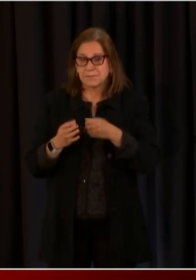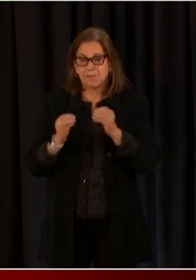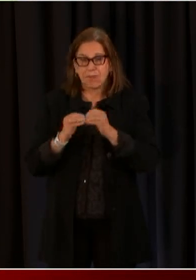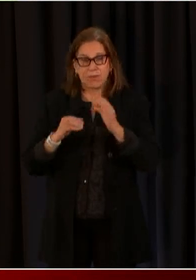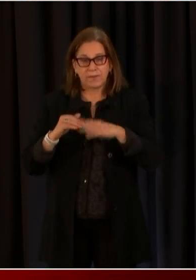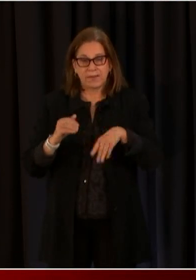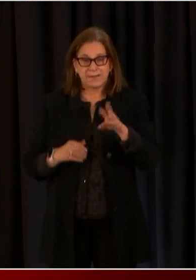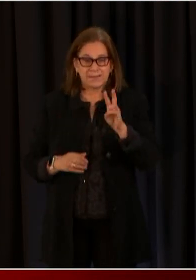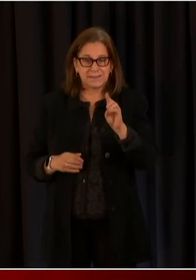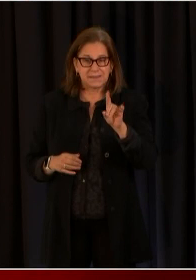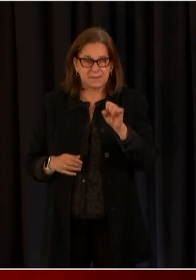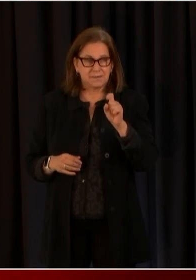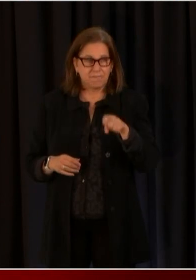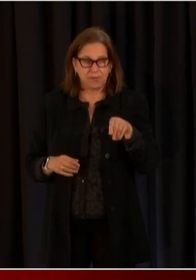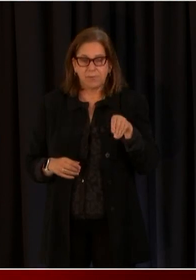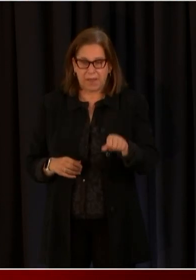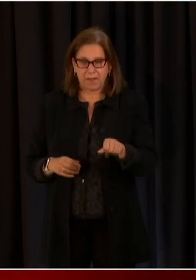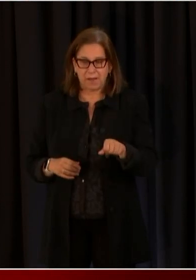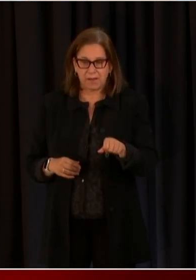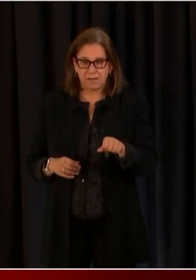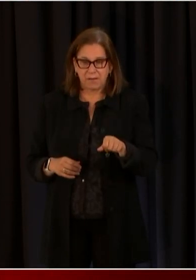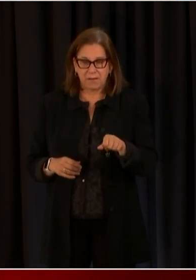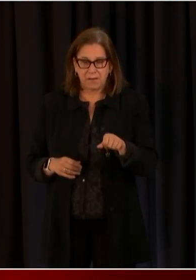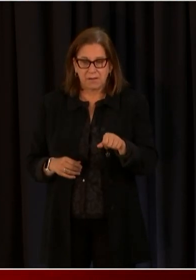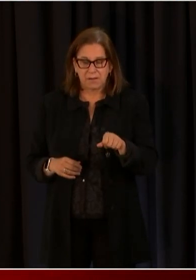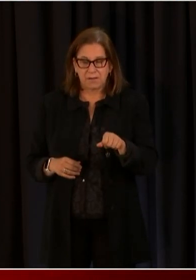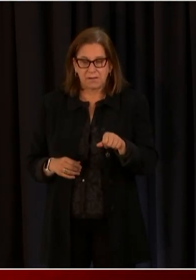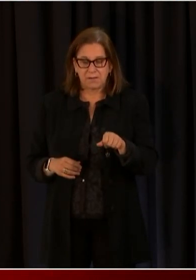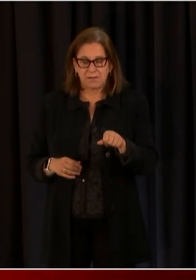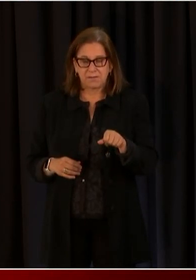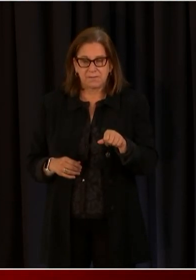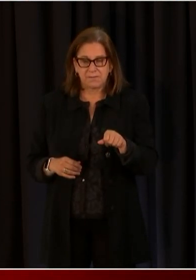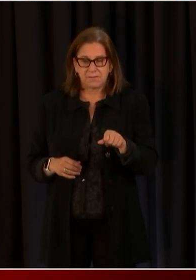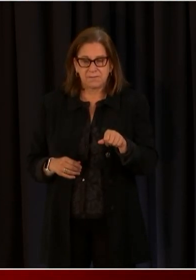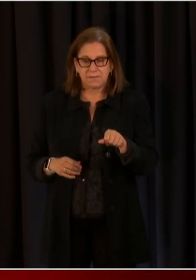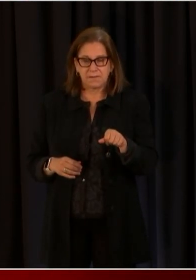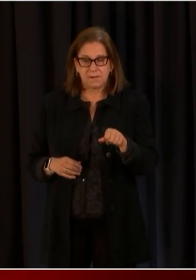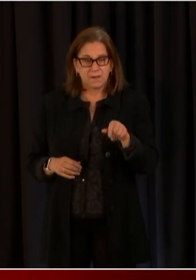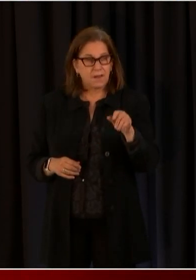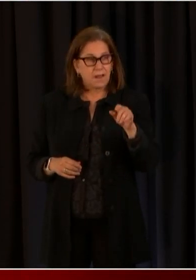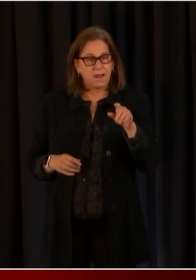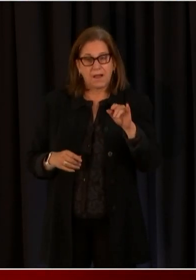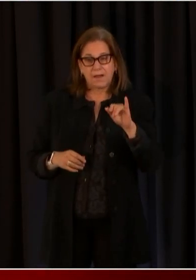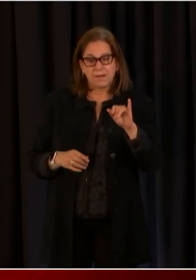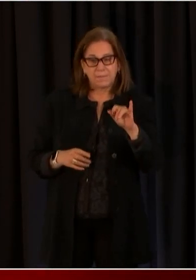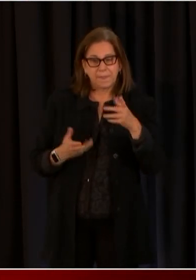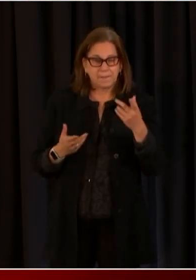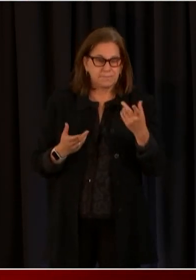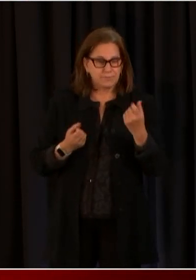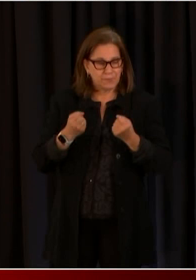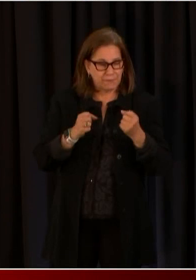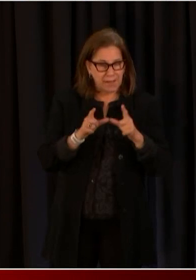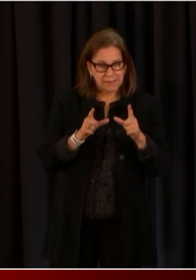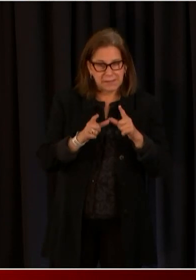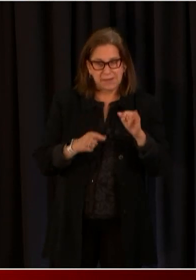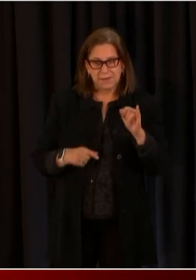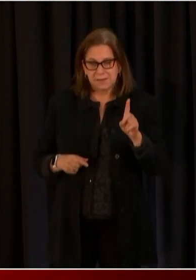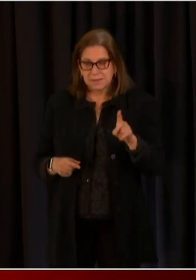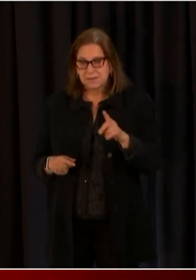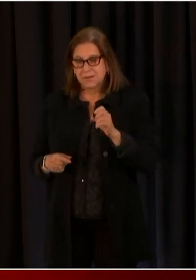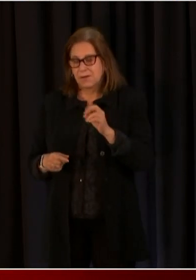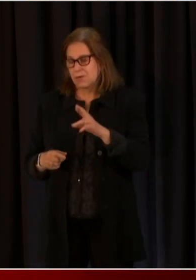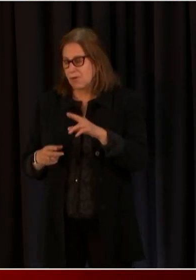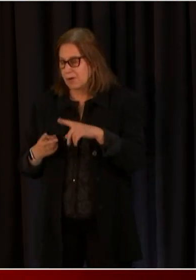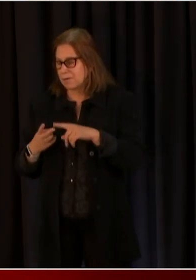card holders must display a valid credential. Renewal applications accepted for occupational